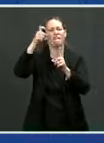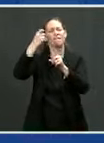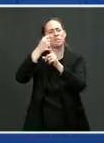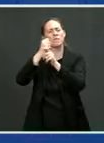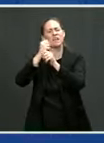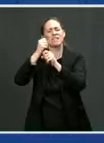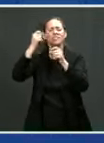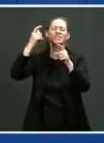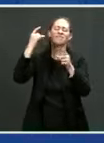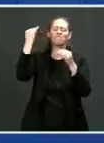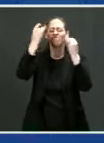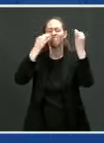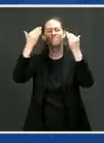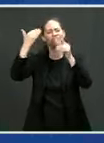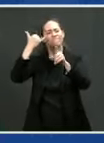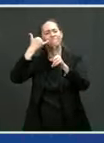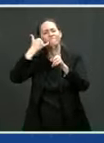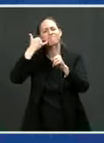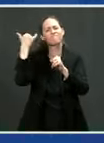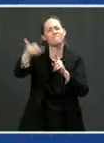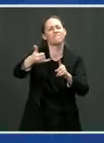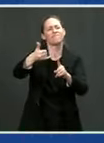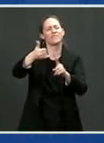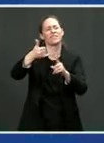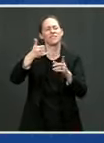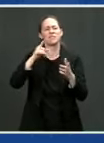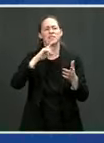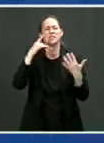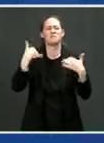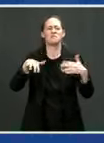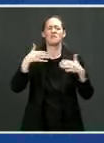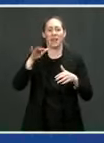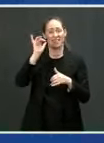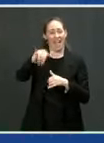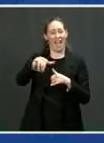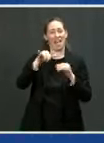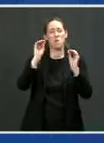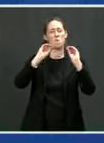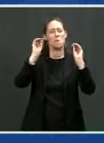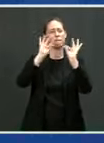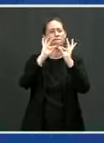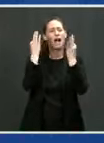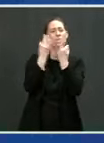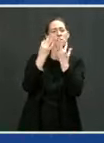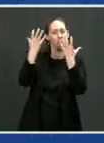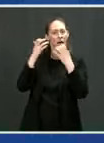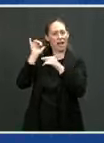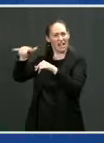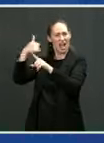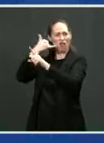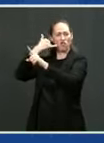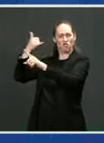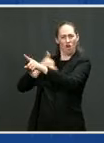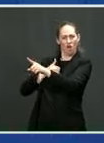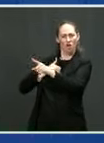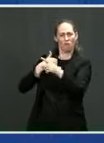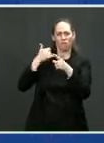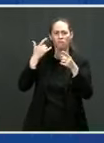every family dreads when they have a son or daughter, husband, wife, brother,